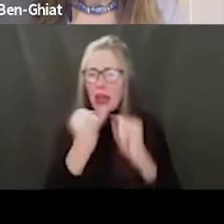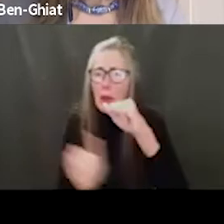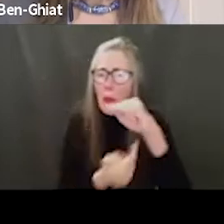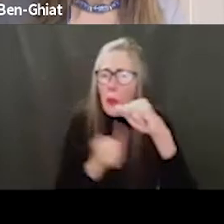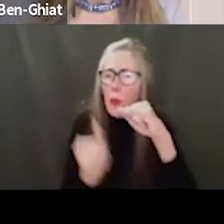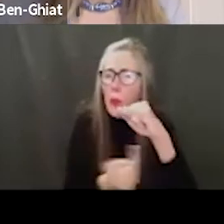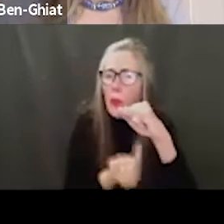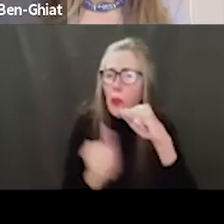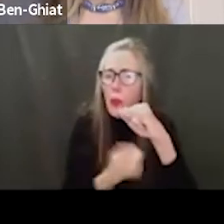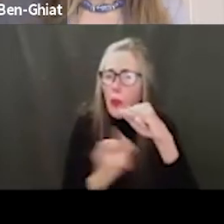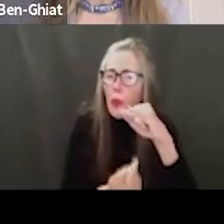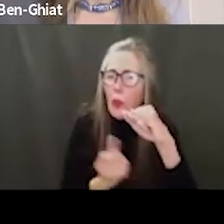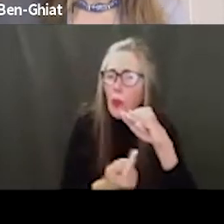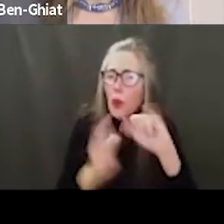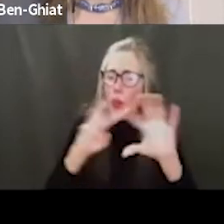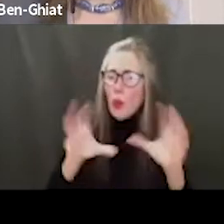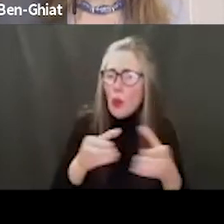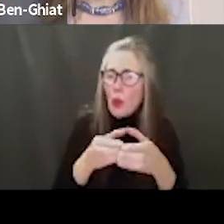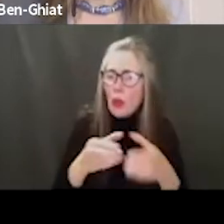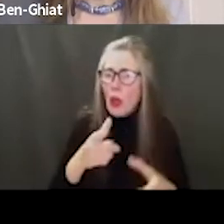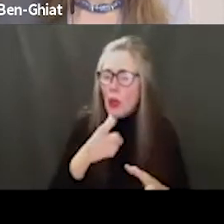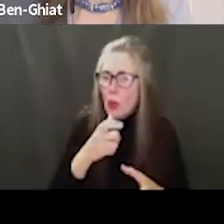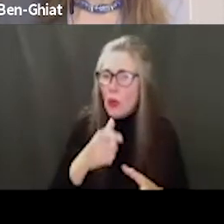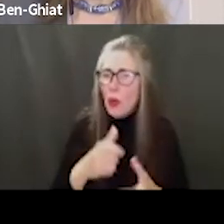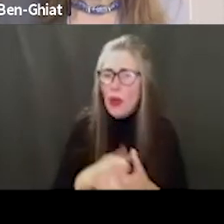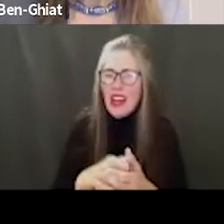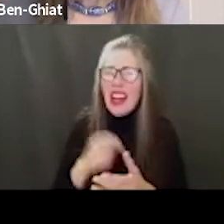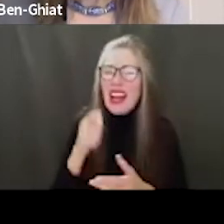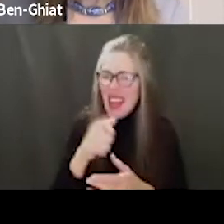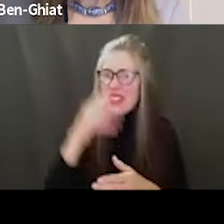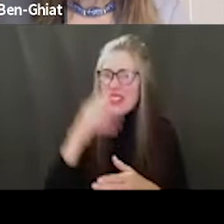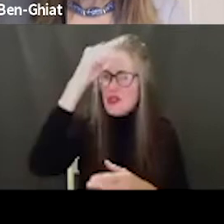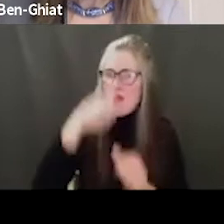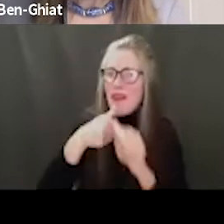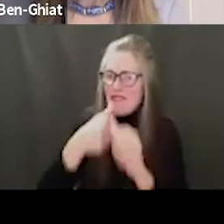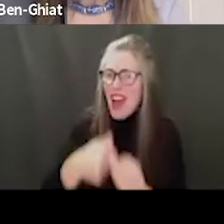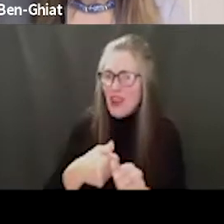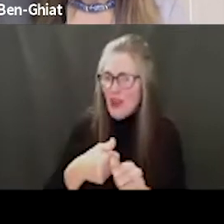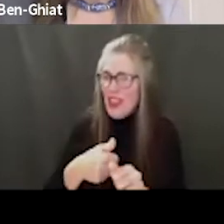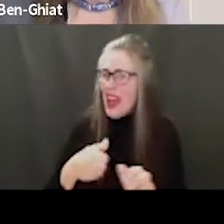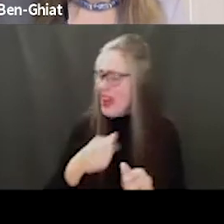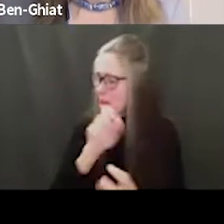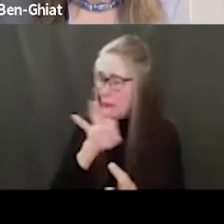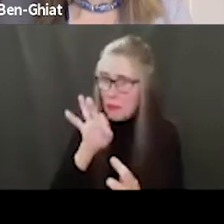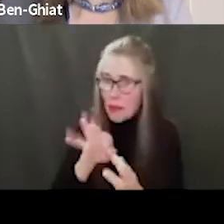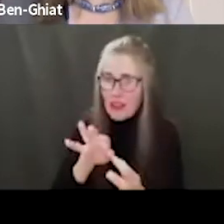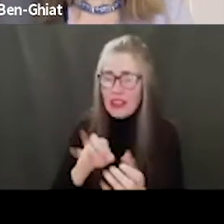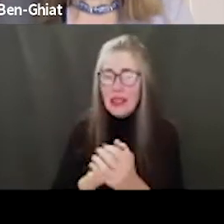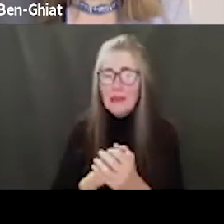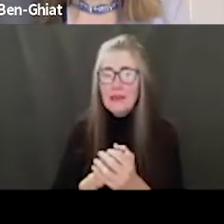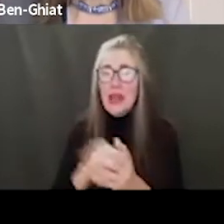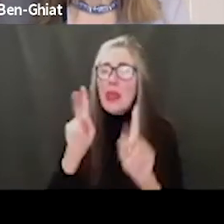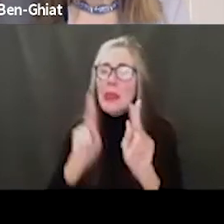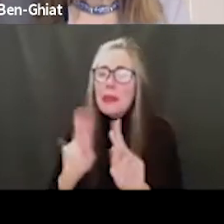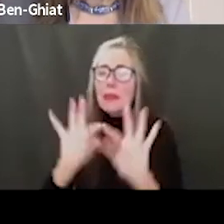themselves was shockingly that Trump followed this pattern very well. And of course, the flatterers, the